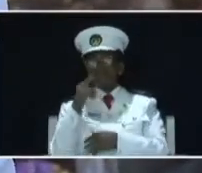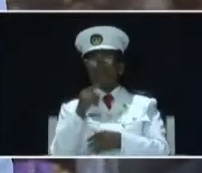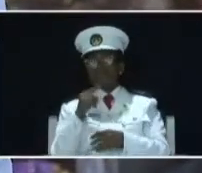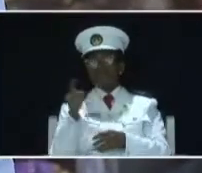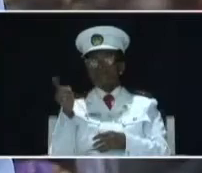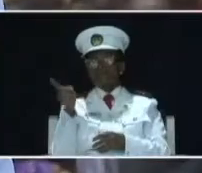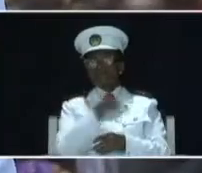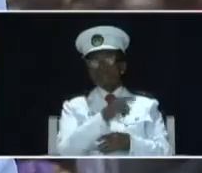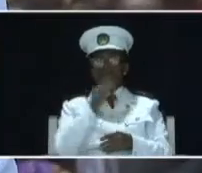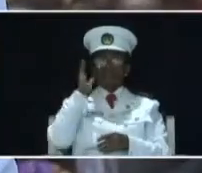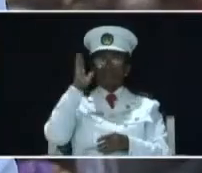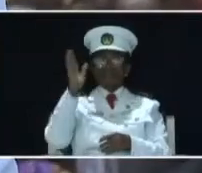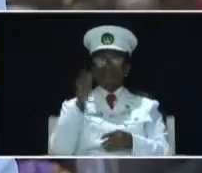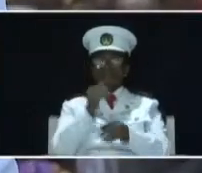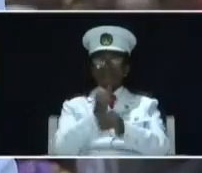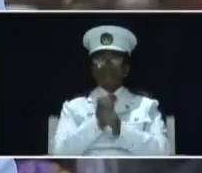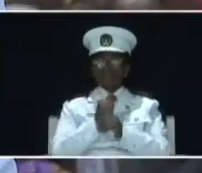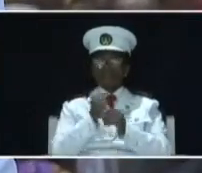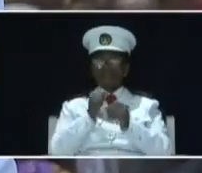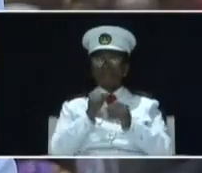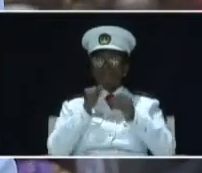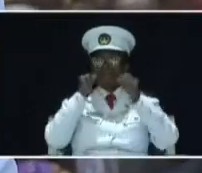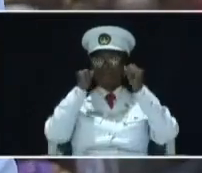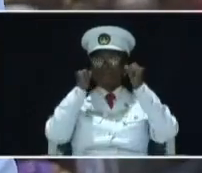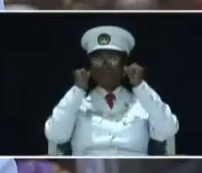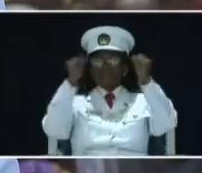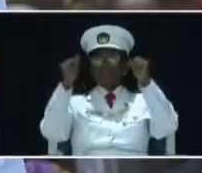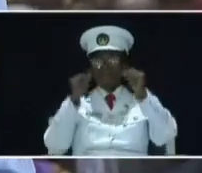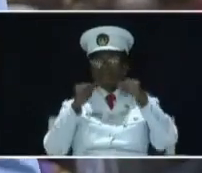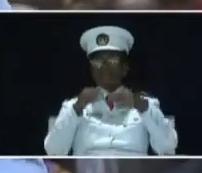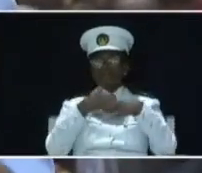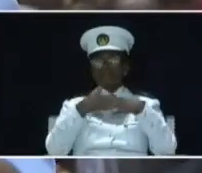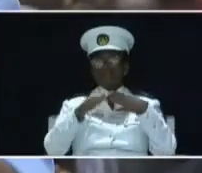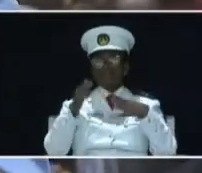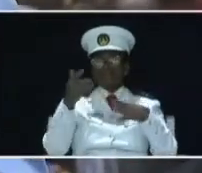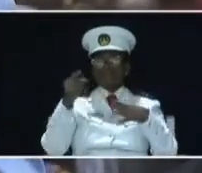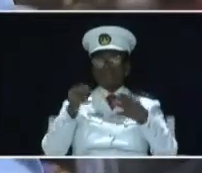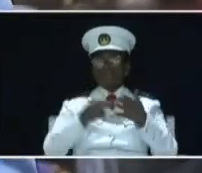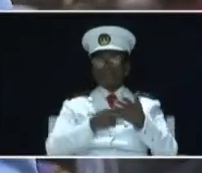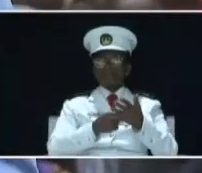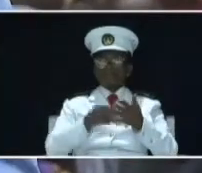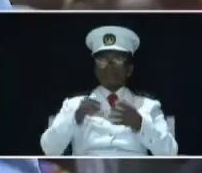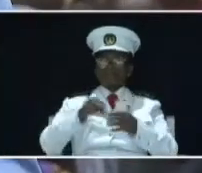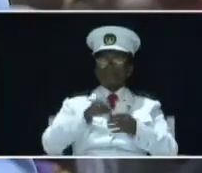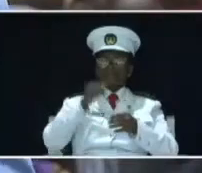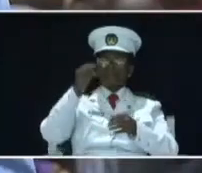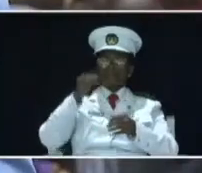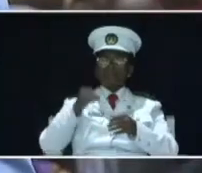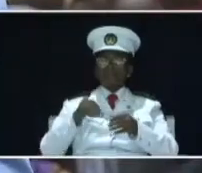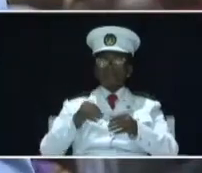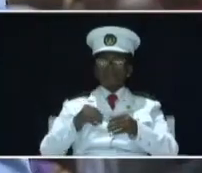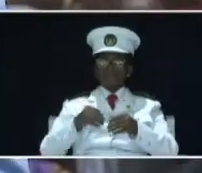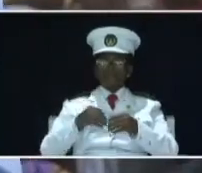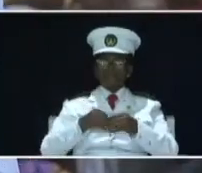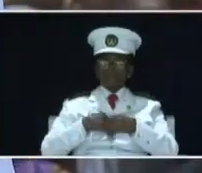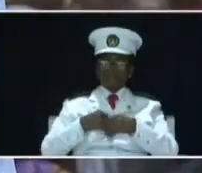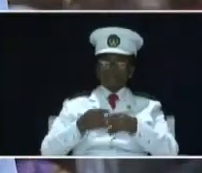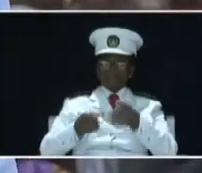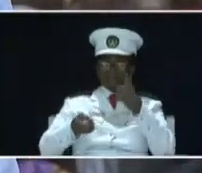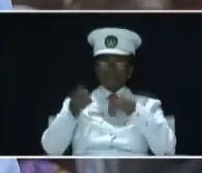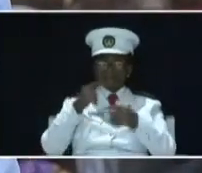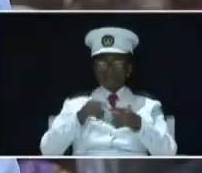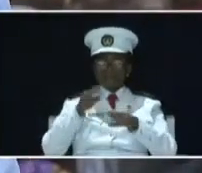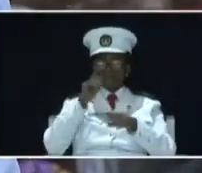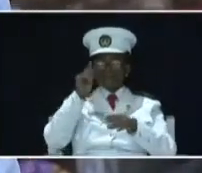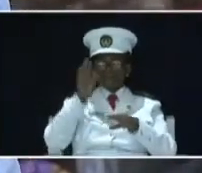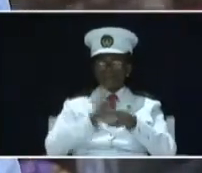power. After the Holy Ghost has come upon you, he will keep you for your assignment.